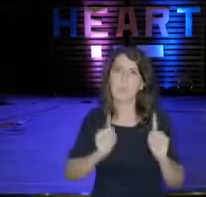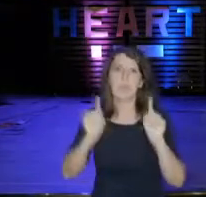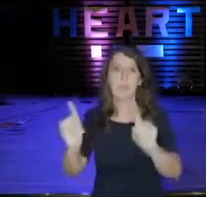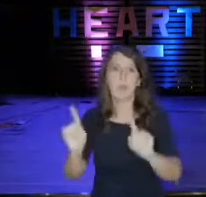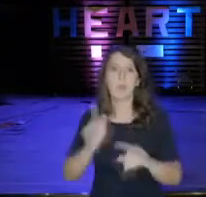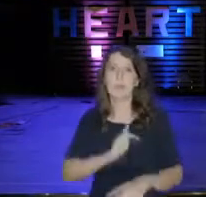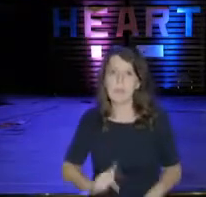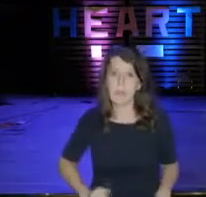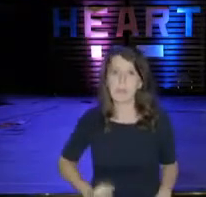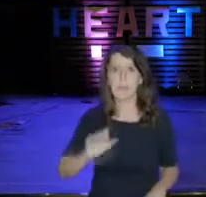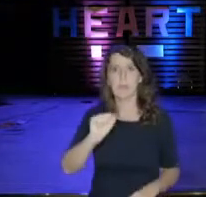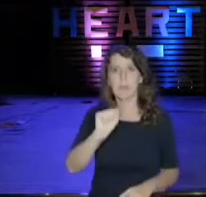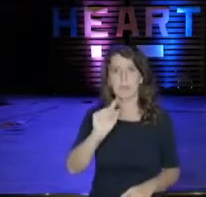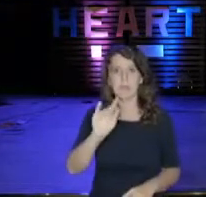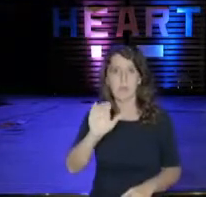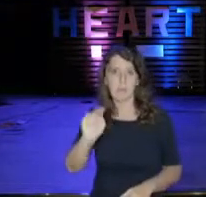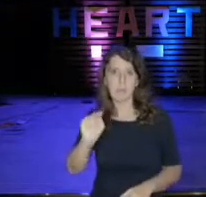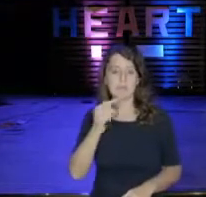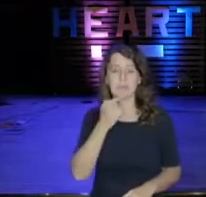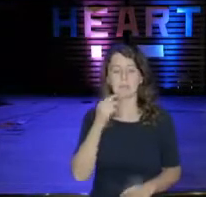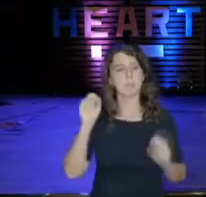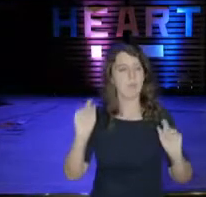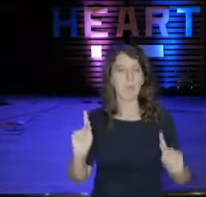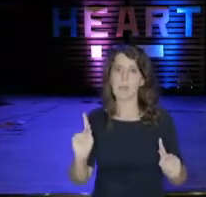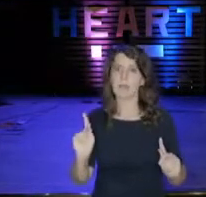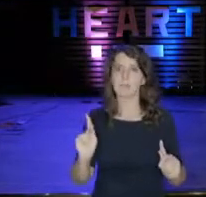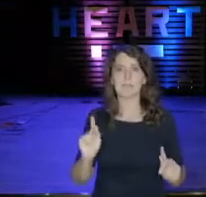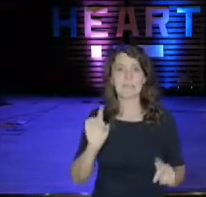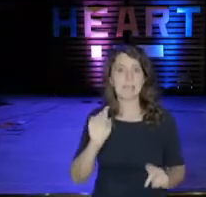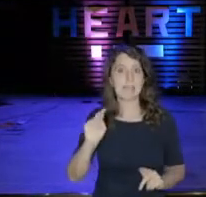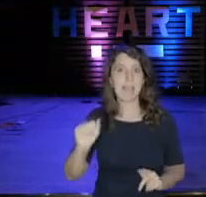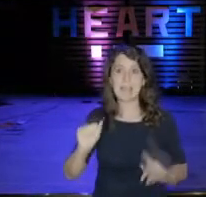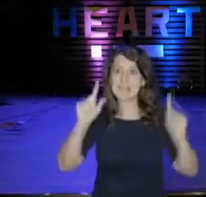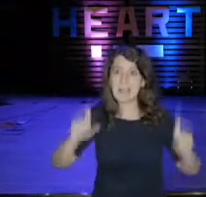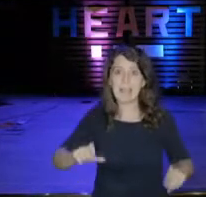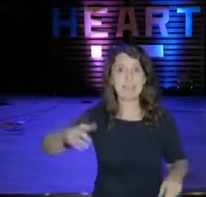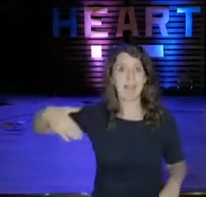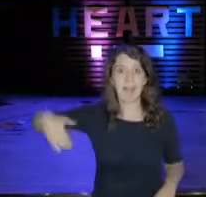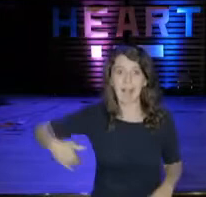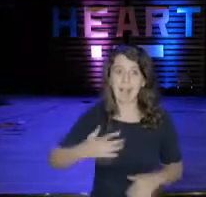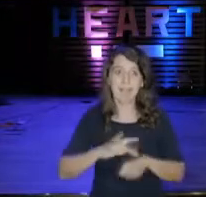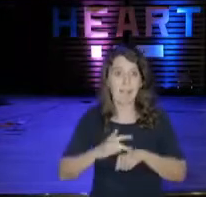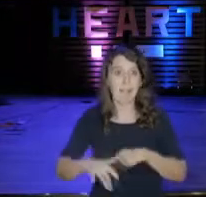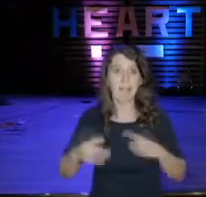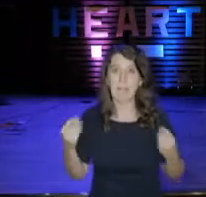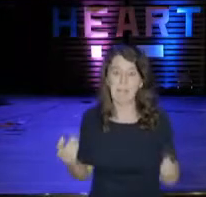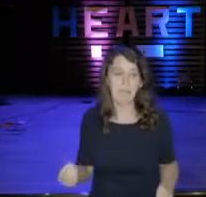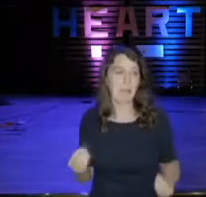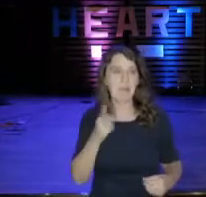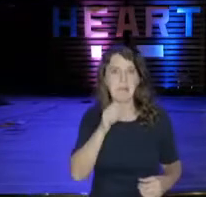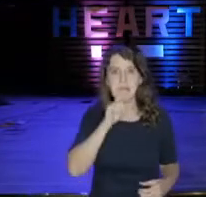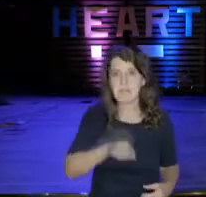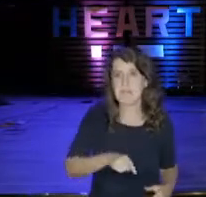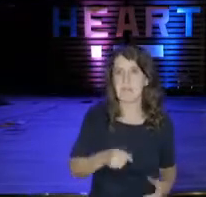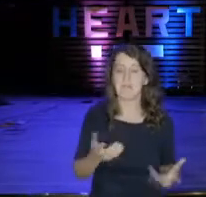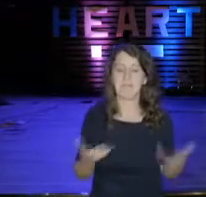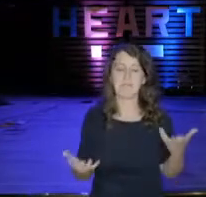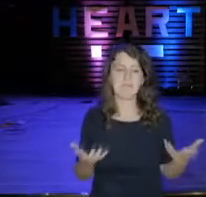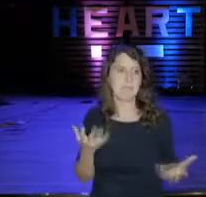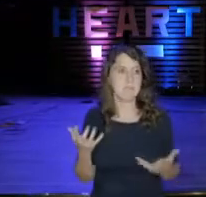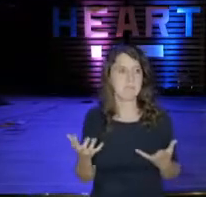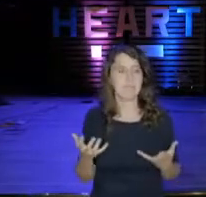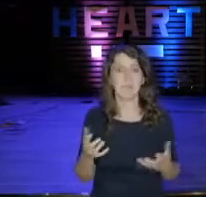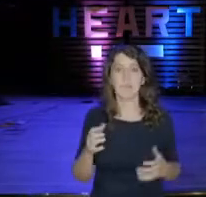king. King Solomon says, "okay, we don't have the DNA test yet, right? How do we do this? We're not sure." And